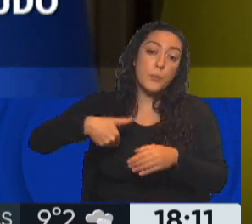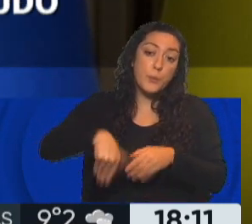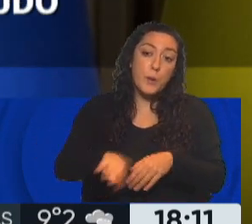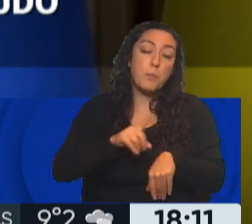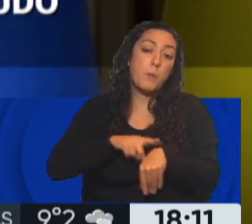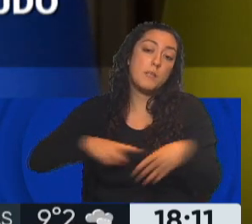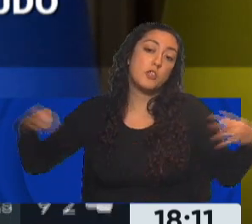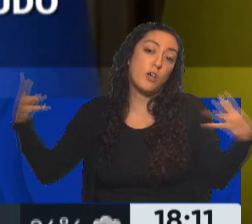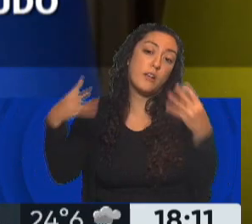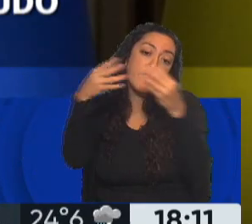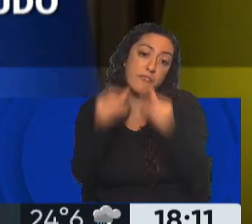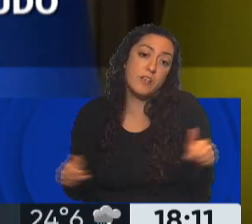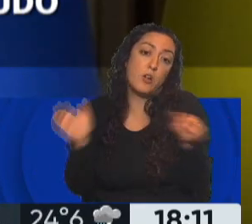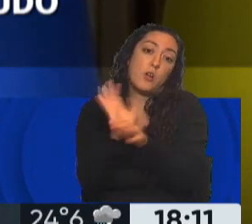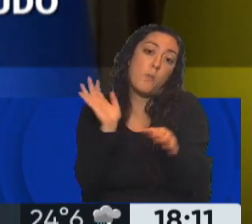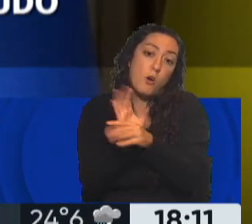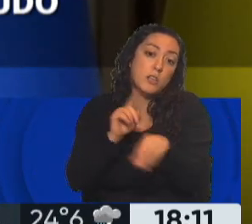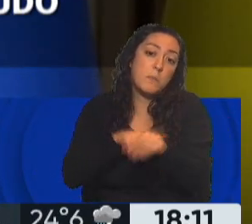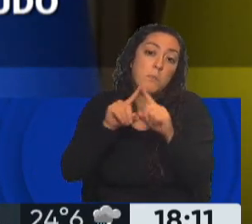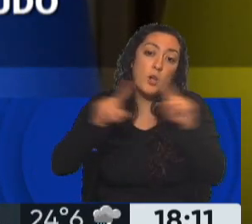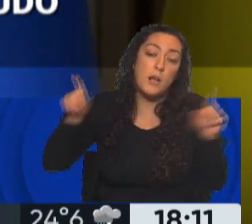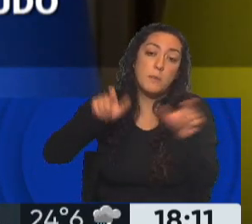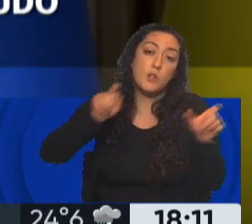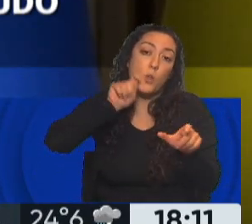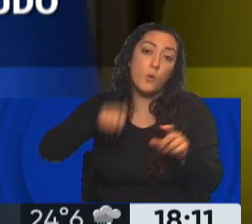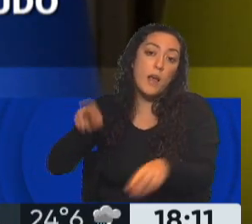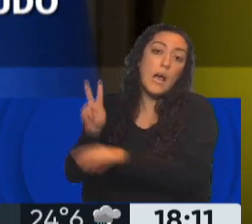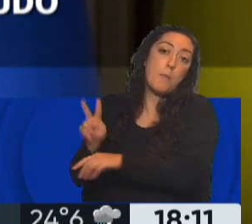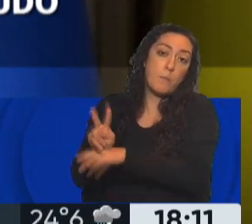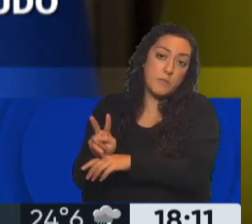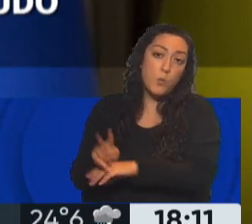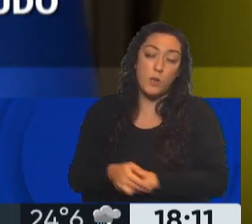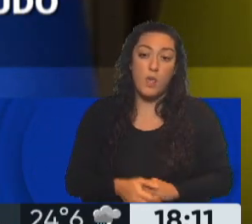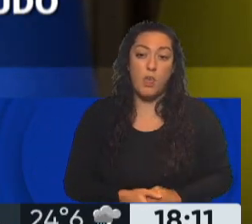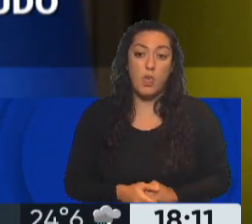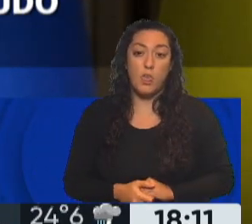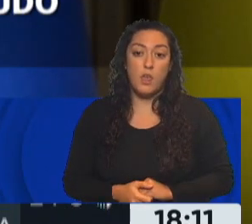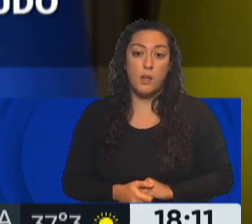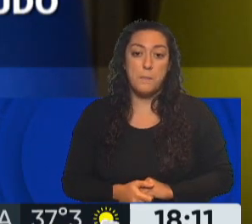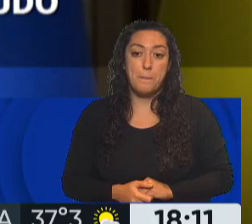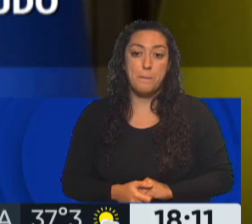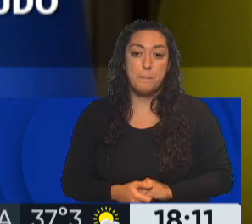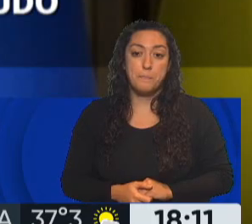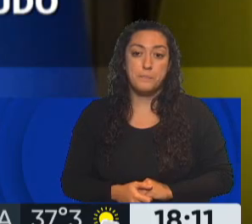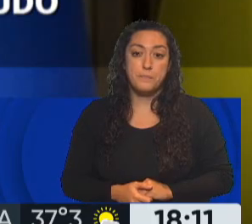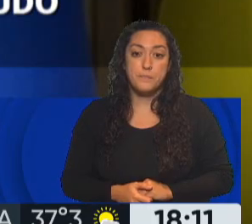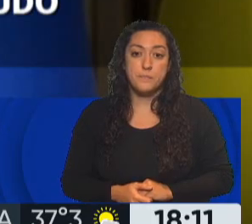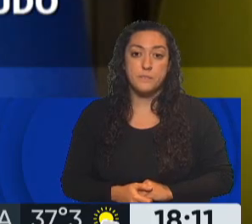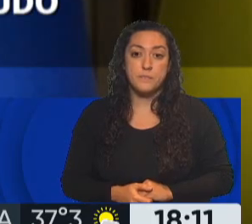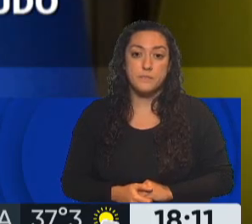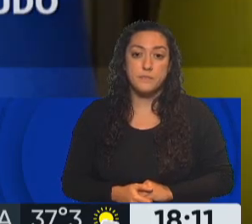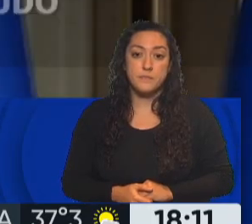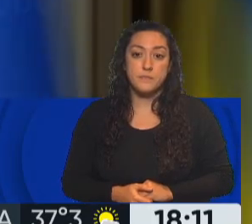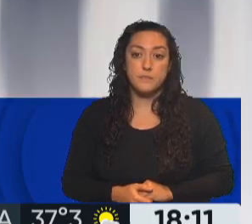is over, it will provide a long-term security shield for